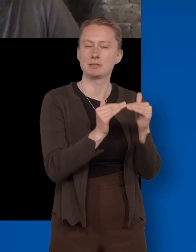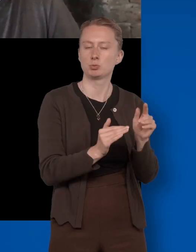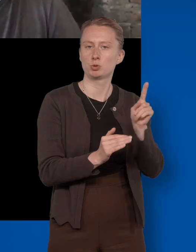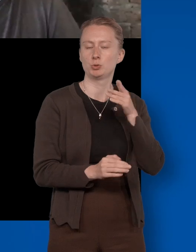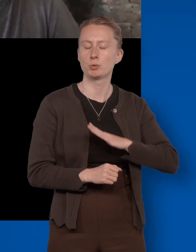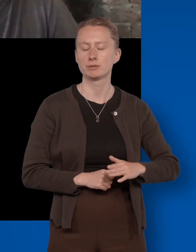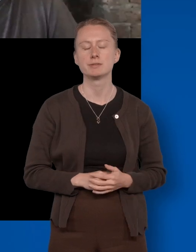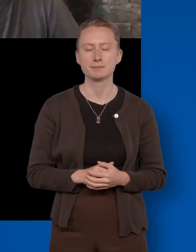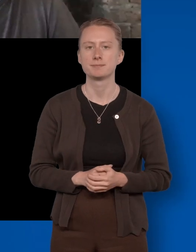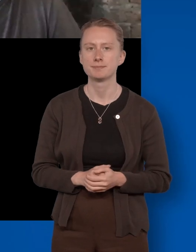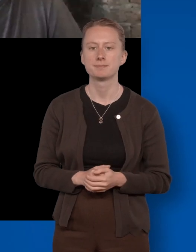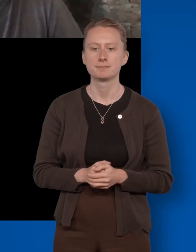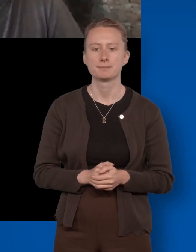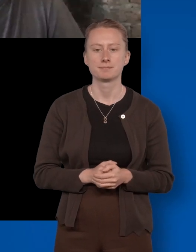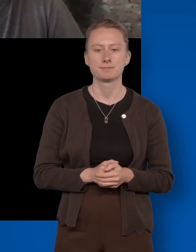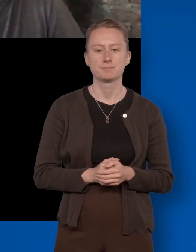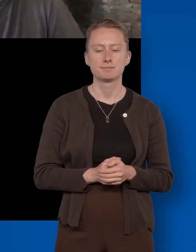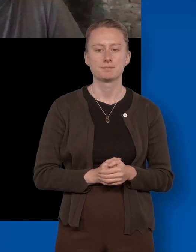want to achieve and things like that. So